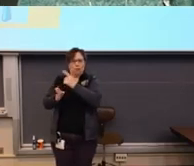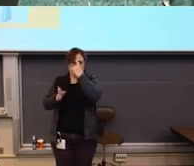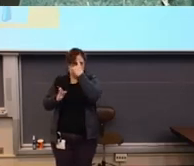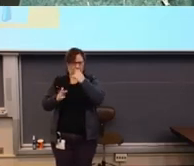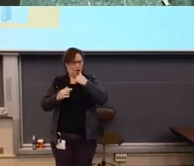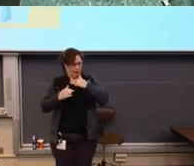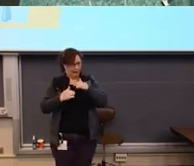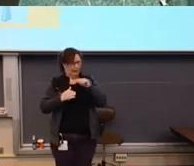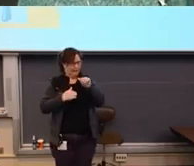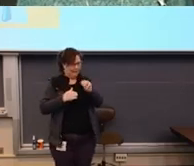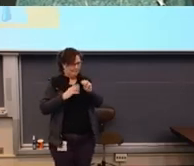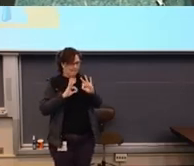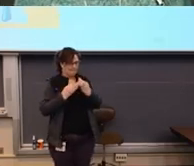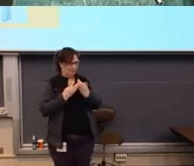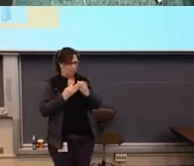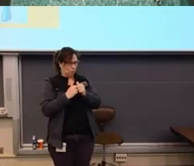the person in need of care.